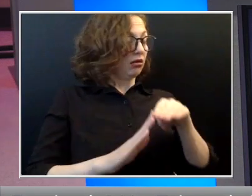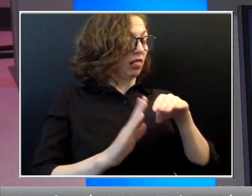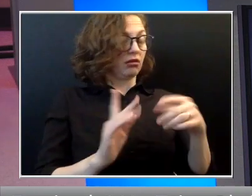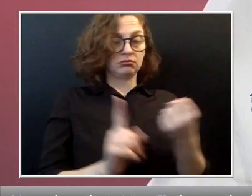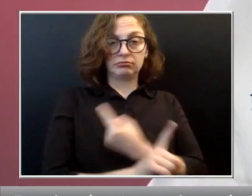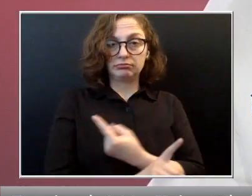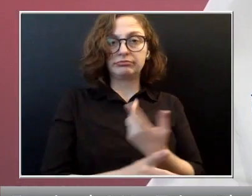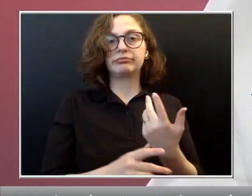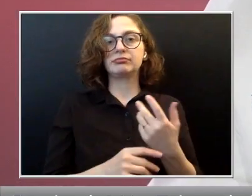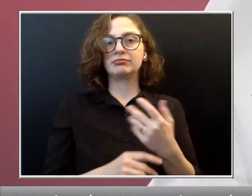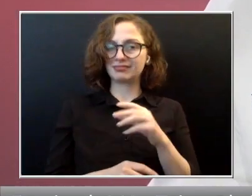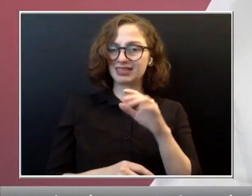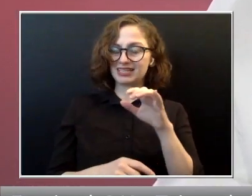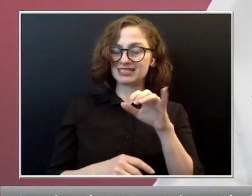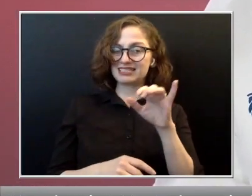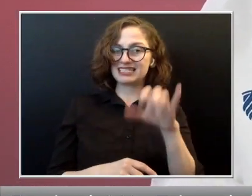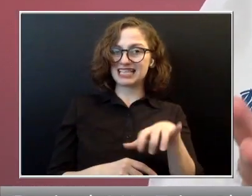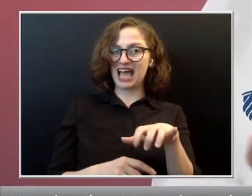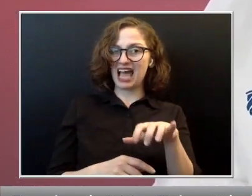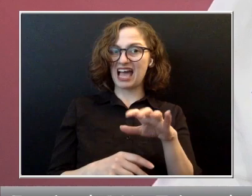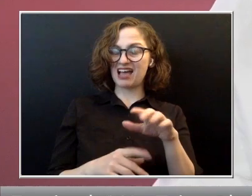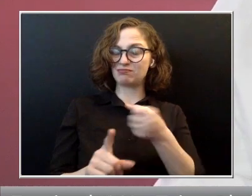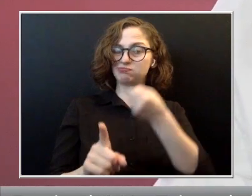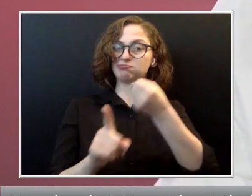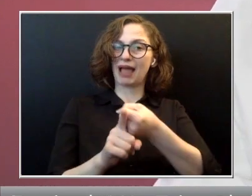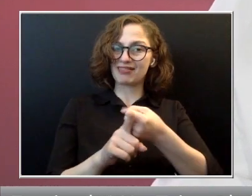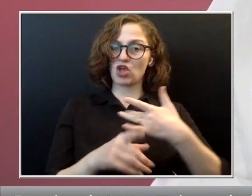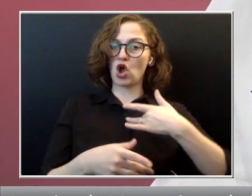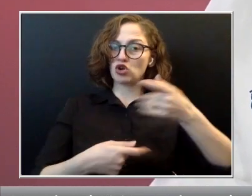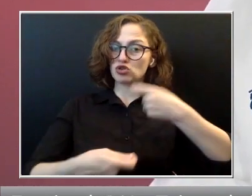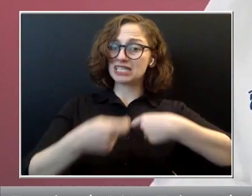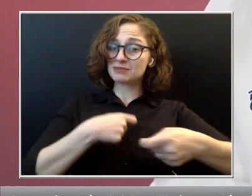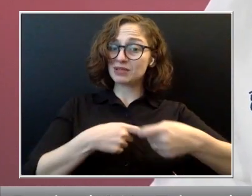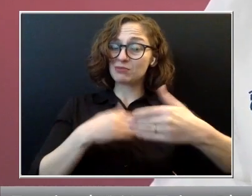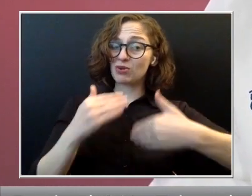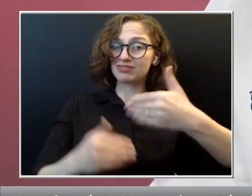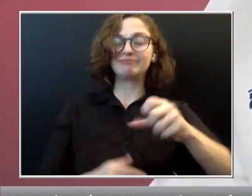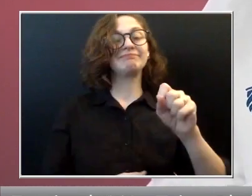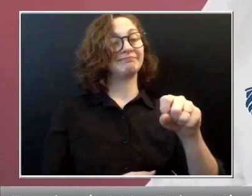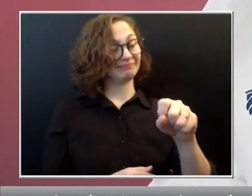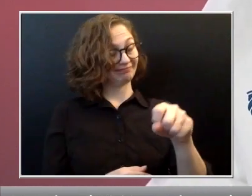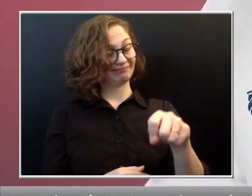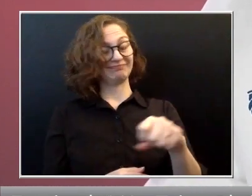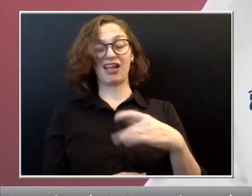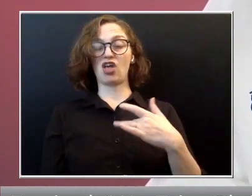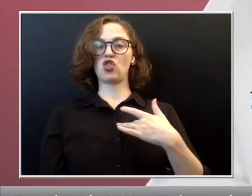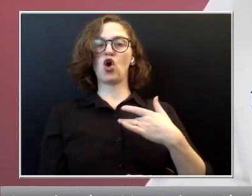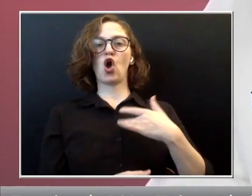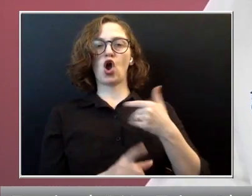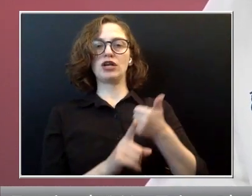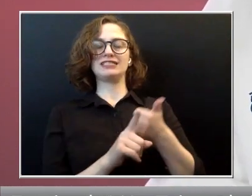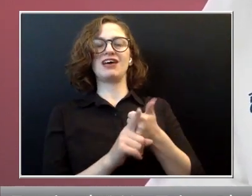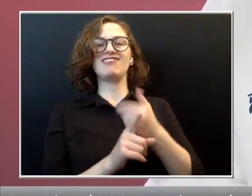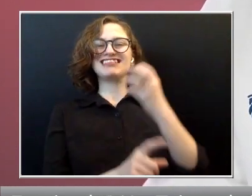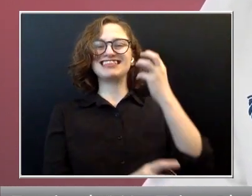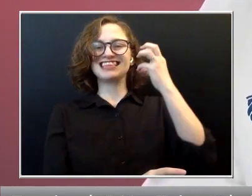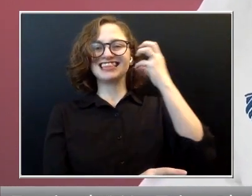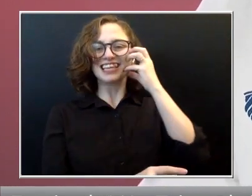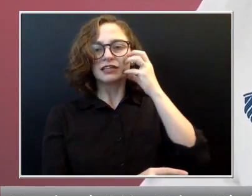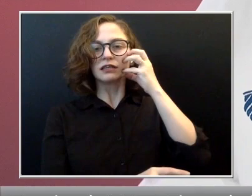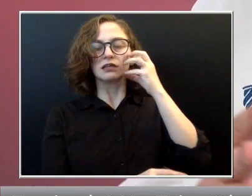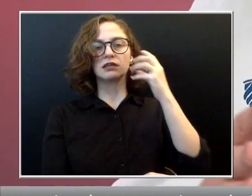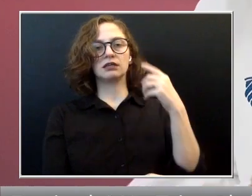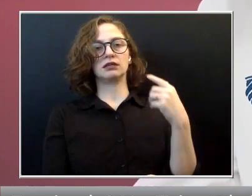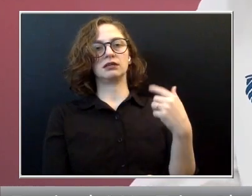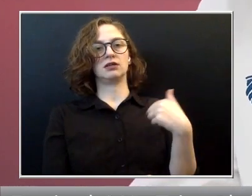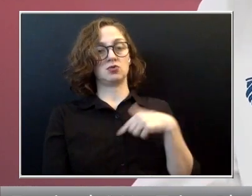It's slightly challenging. Heart is thick. We have to choose a very good heart